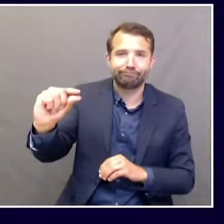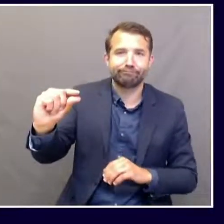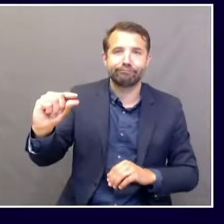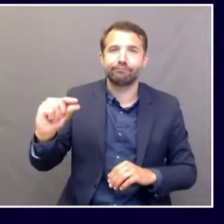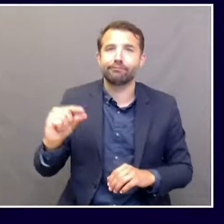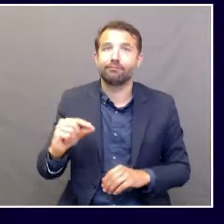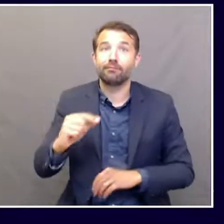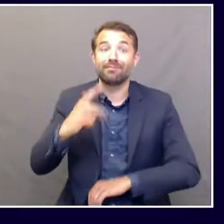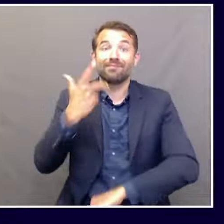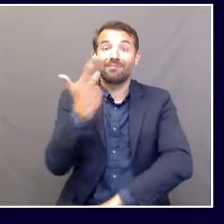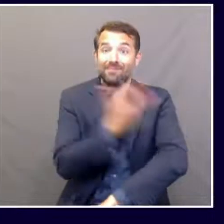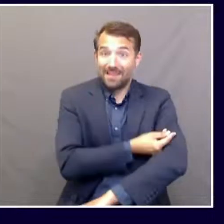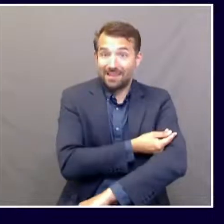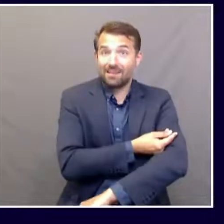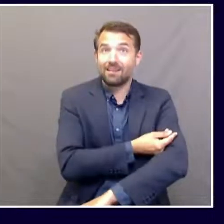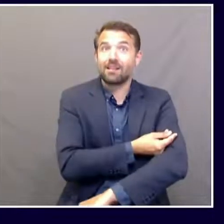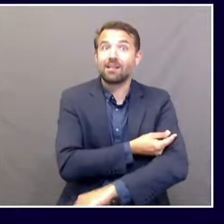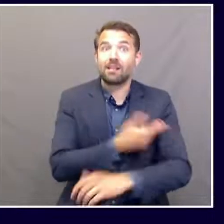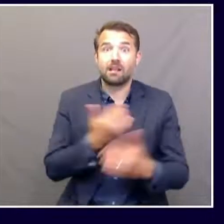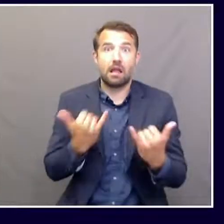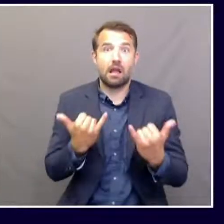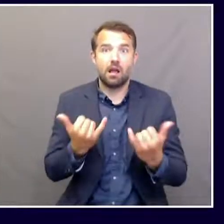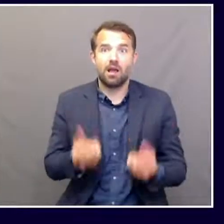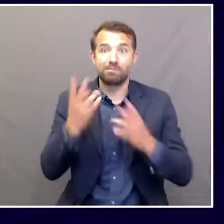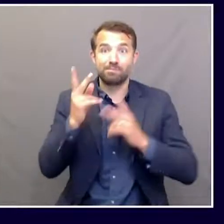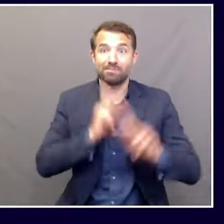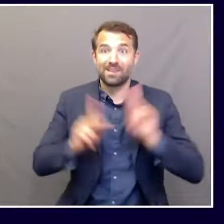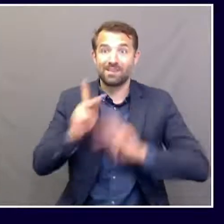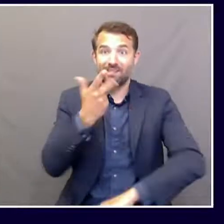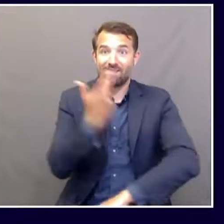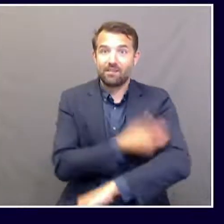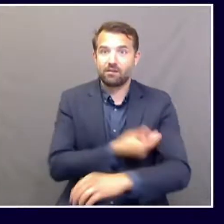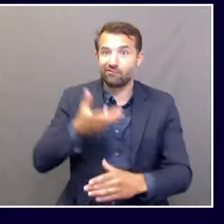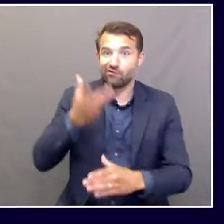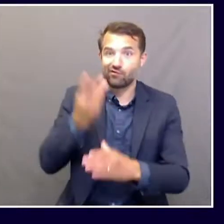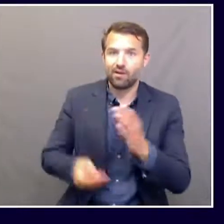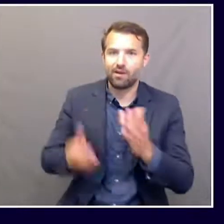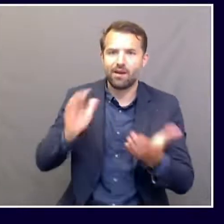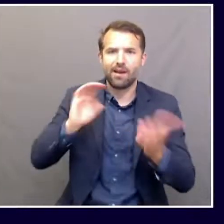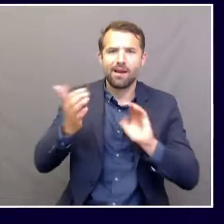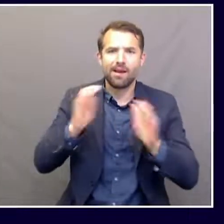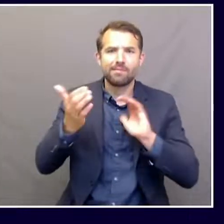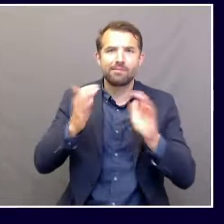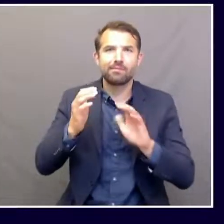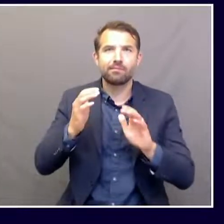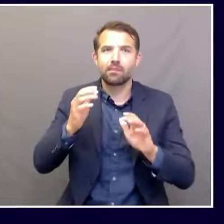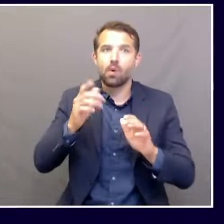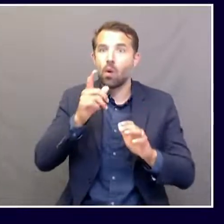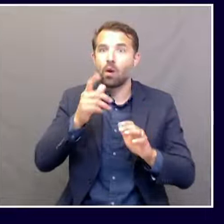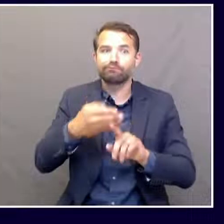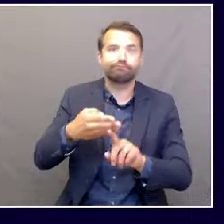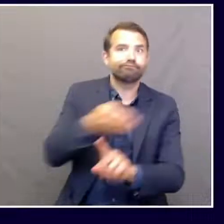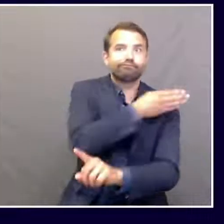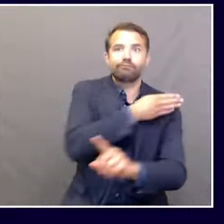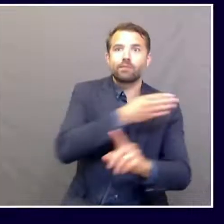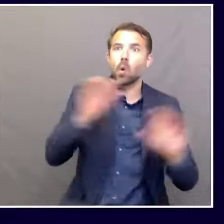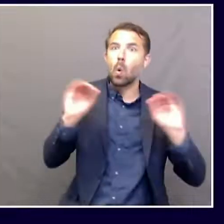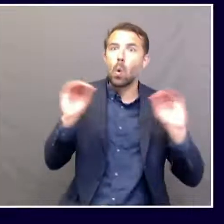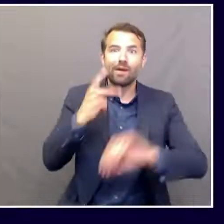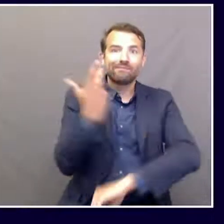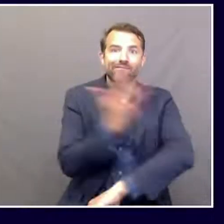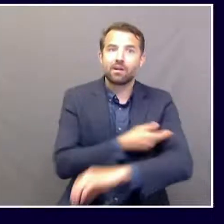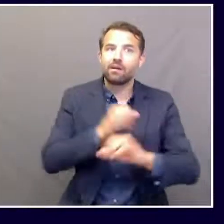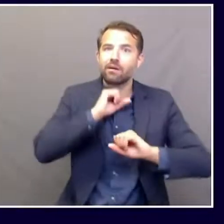and after the era of COVID vaccine leaves no doubt that the implementation of COVID vaccination has led